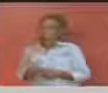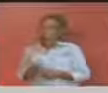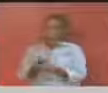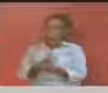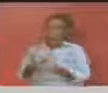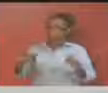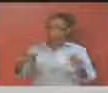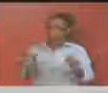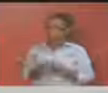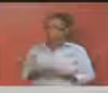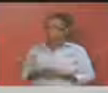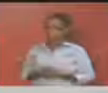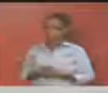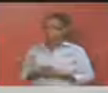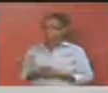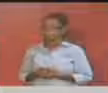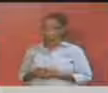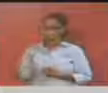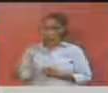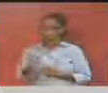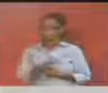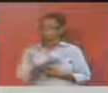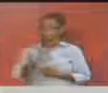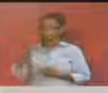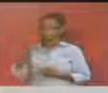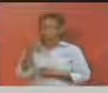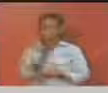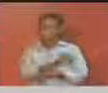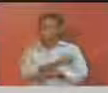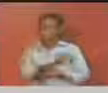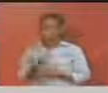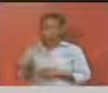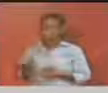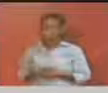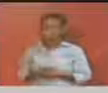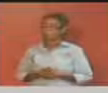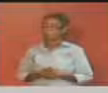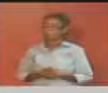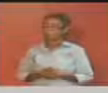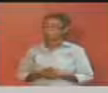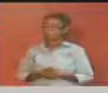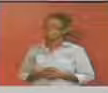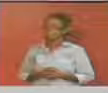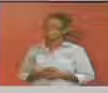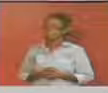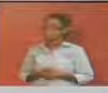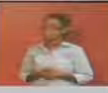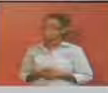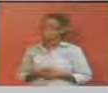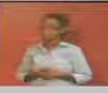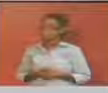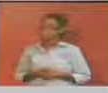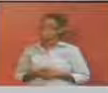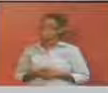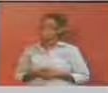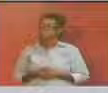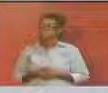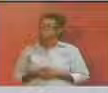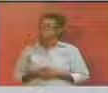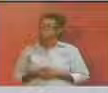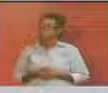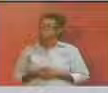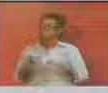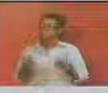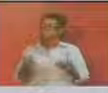will apply to vaccines. But that was an excellent question to ask, and I thank you for it. Thank you. We go now to ACP